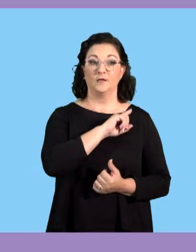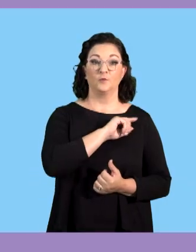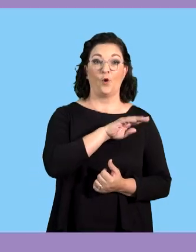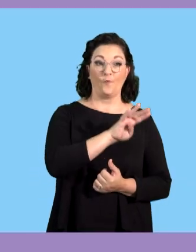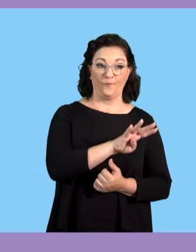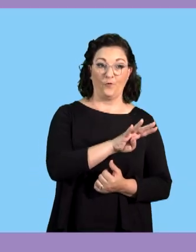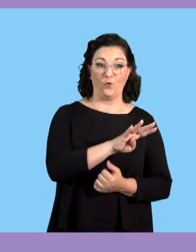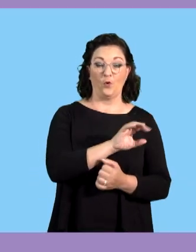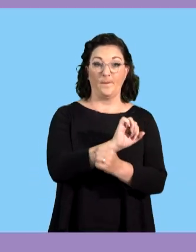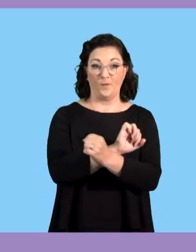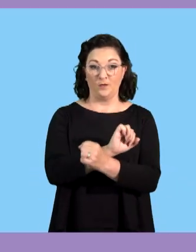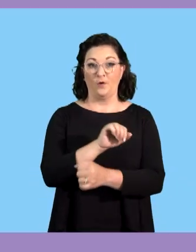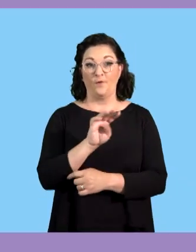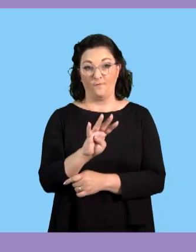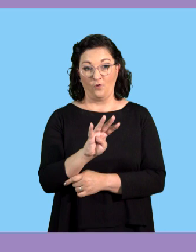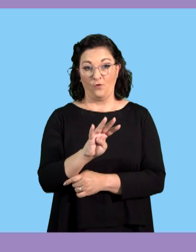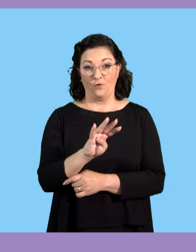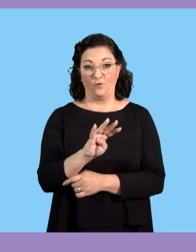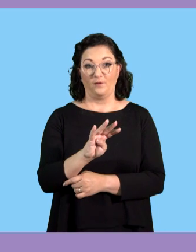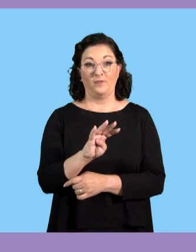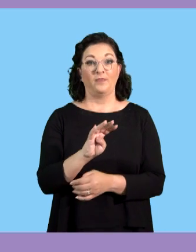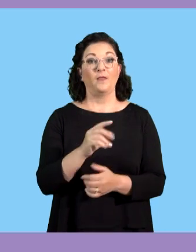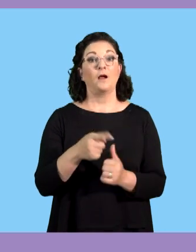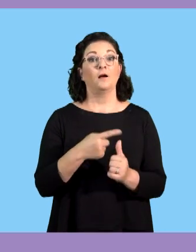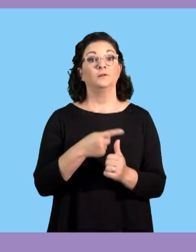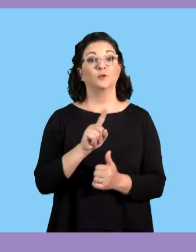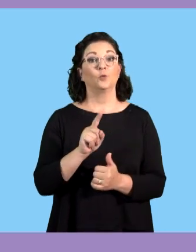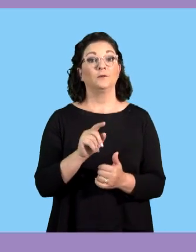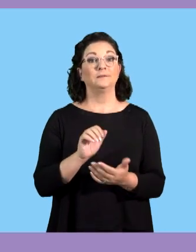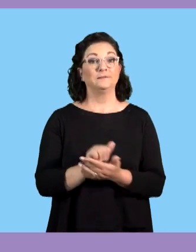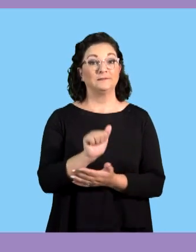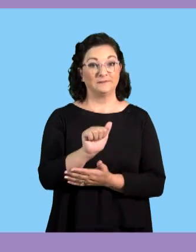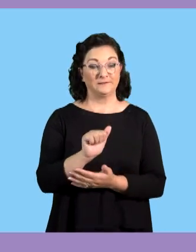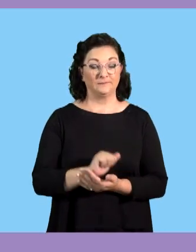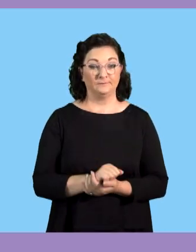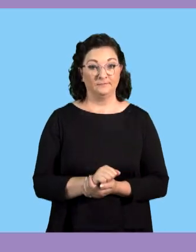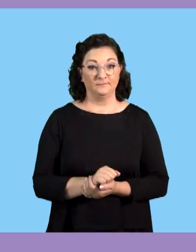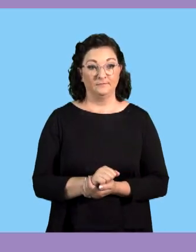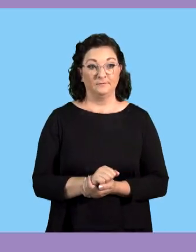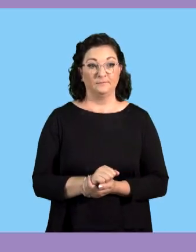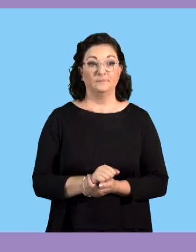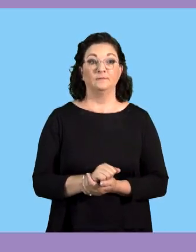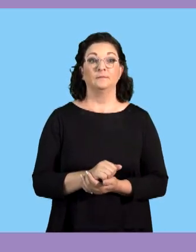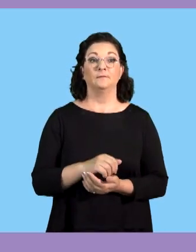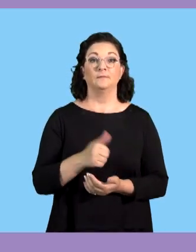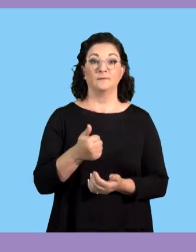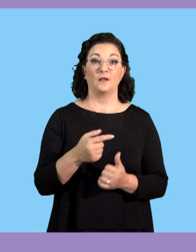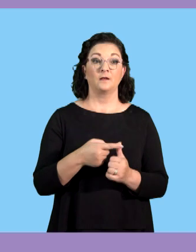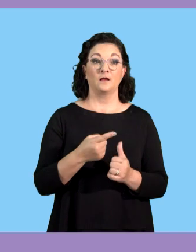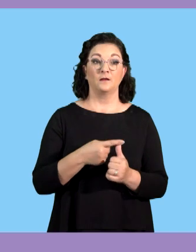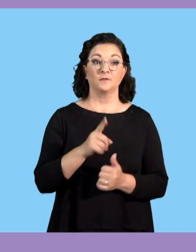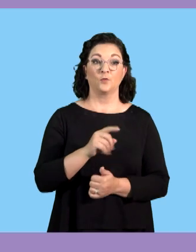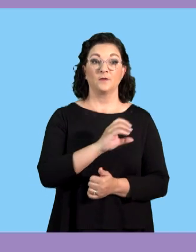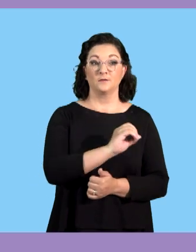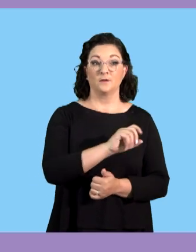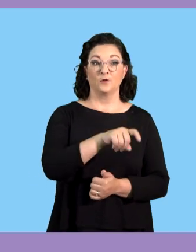say 4 multiplied by 4, which gives us 16. And we definitely are going to have our answer